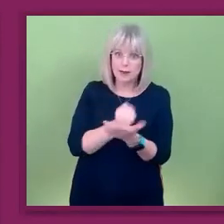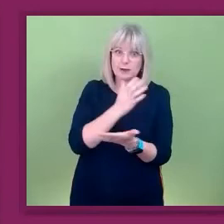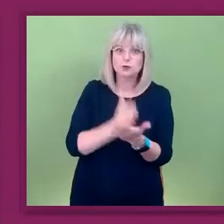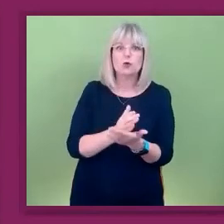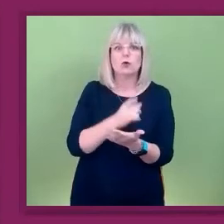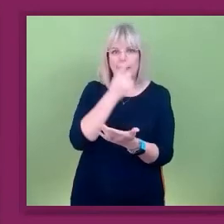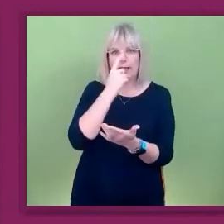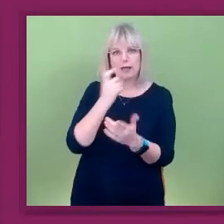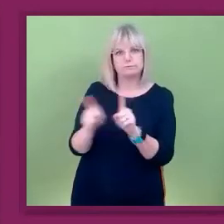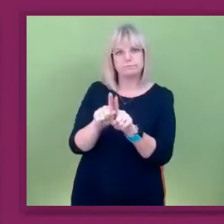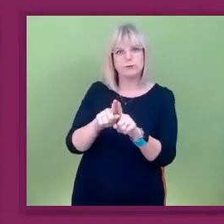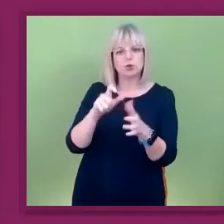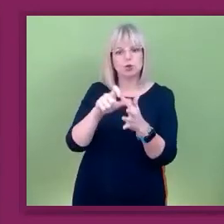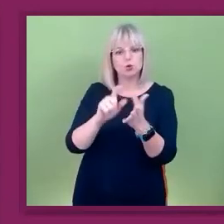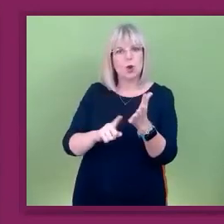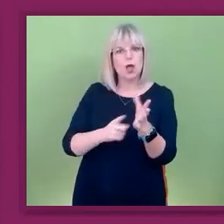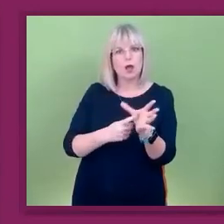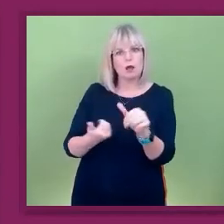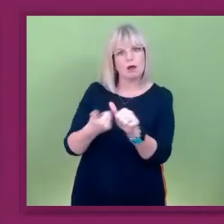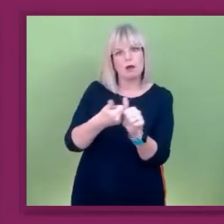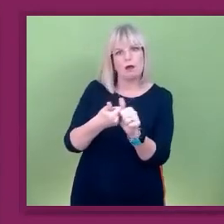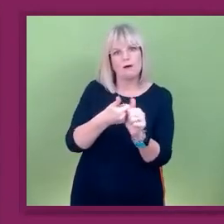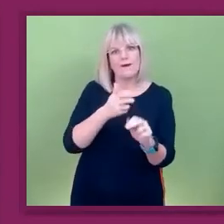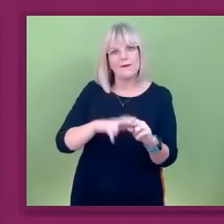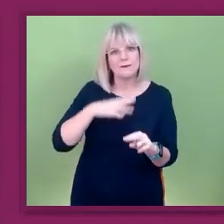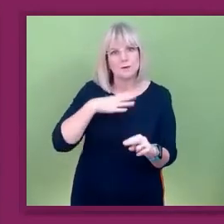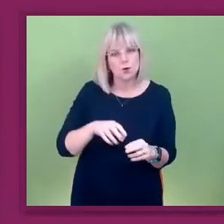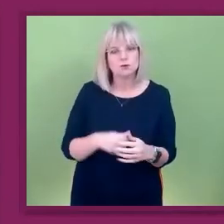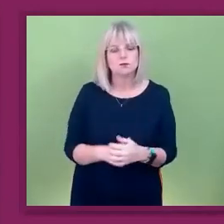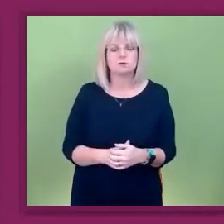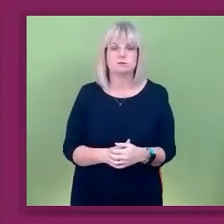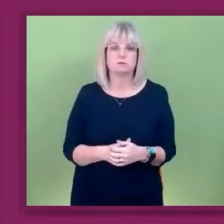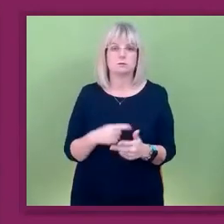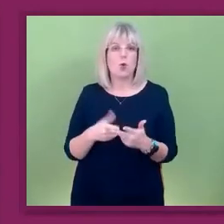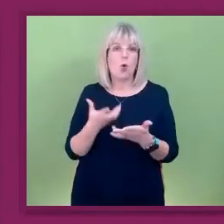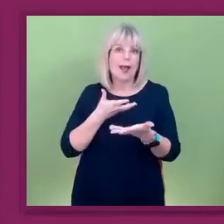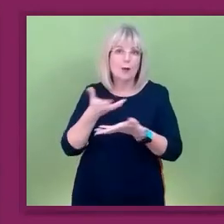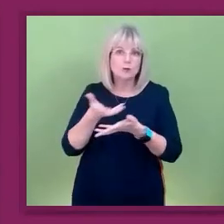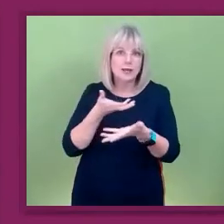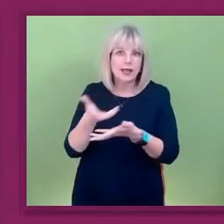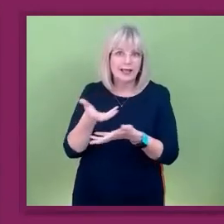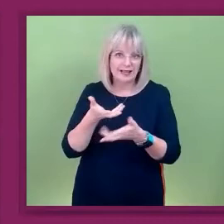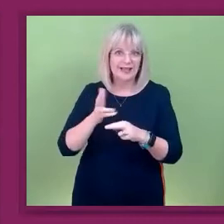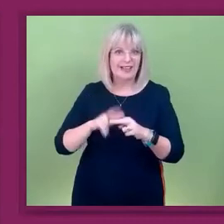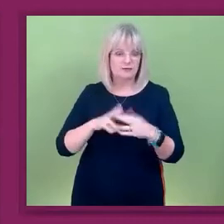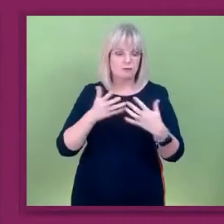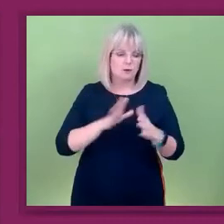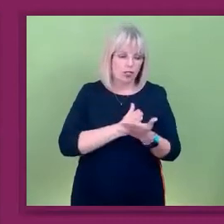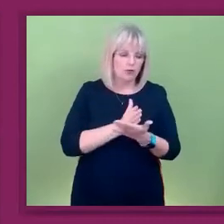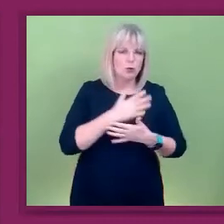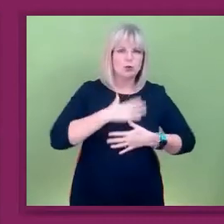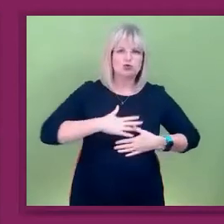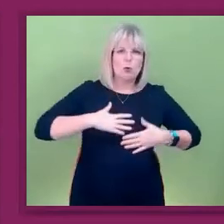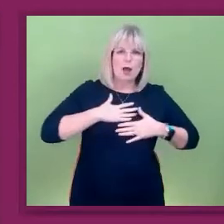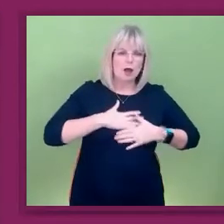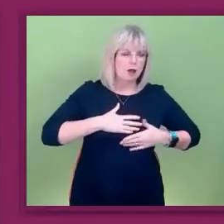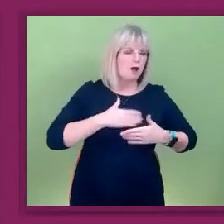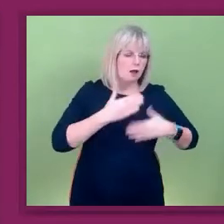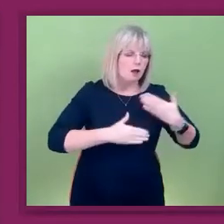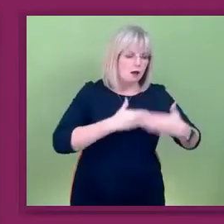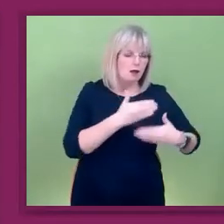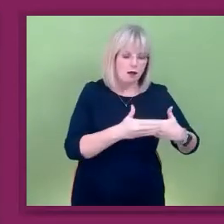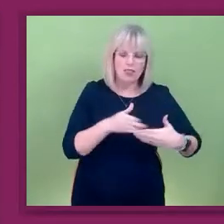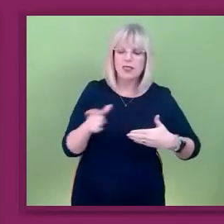postnatal counselling, so that we're able to, go through the trauma and understand and get the support that we so rightfully need. And of